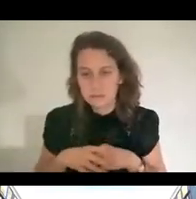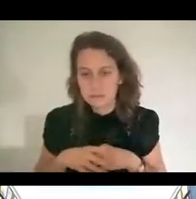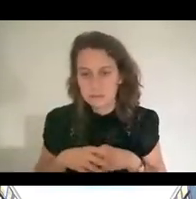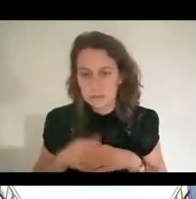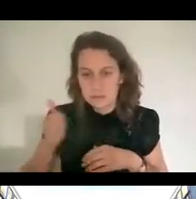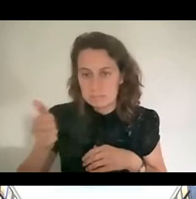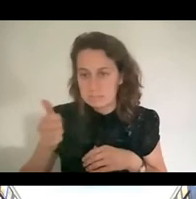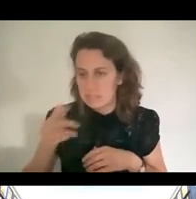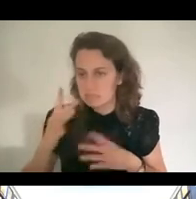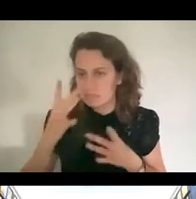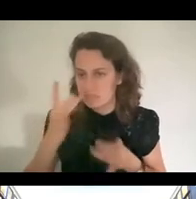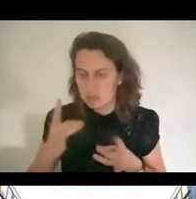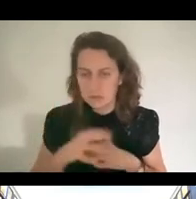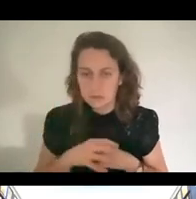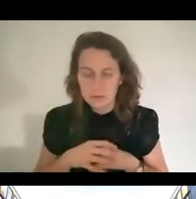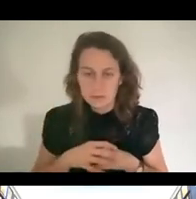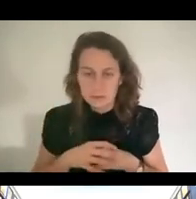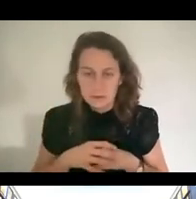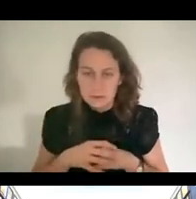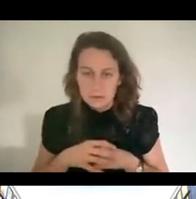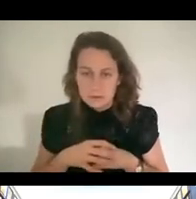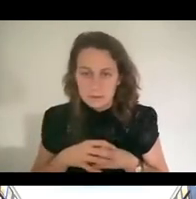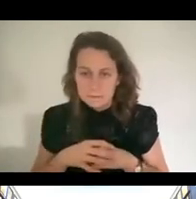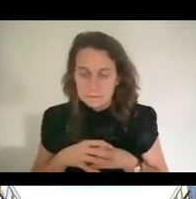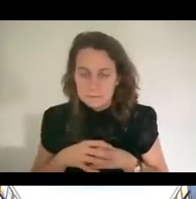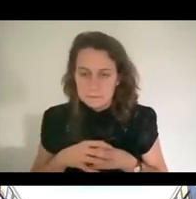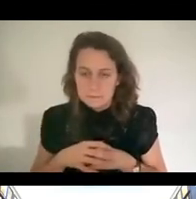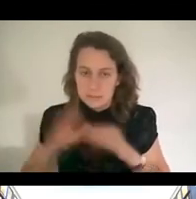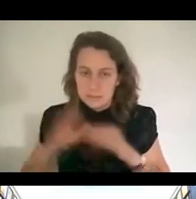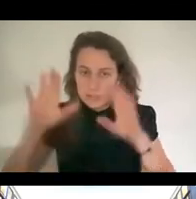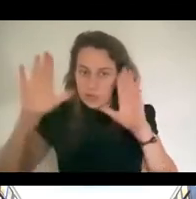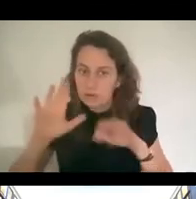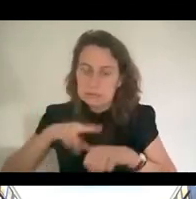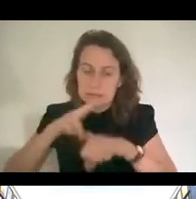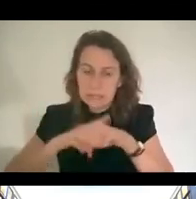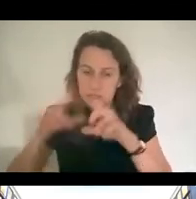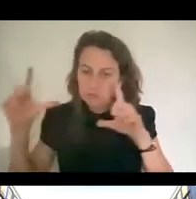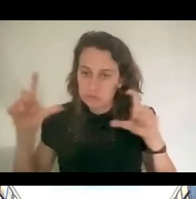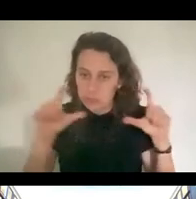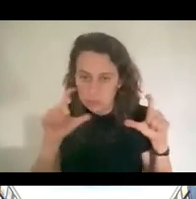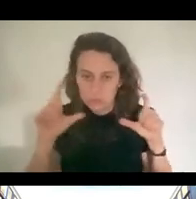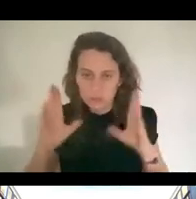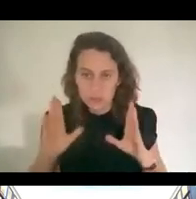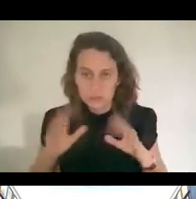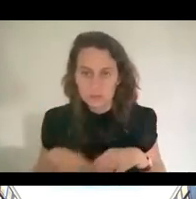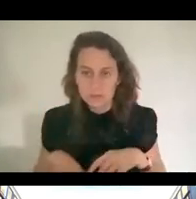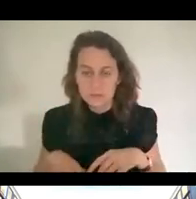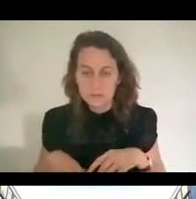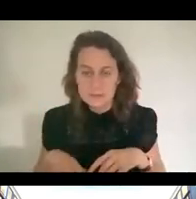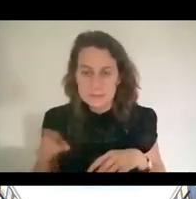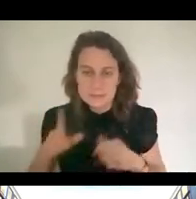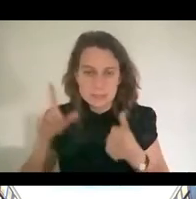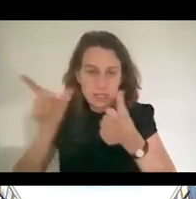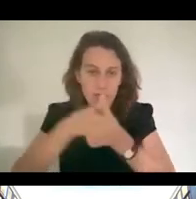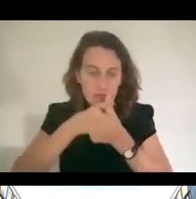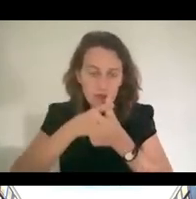really fascinating. And he was a great nature photographer. And he did the first time